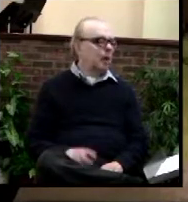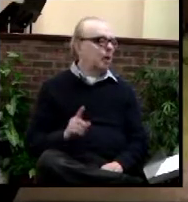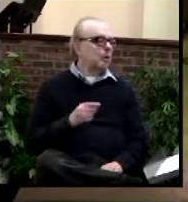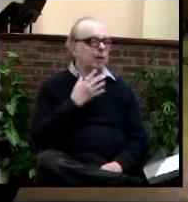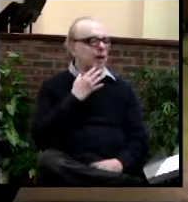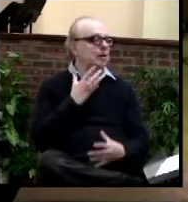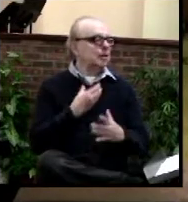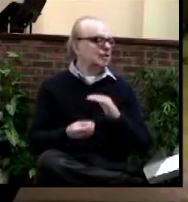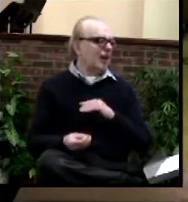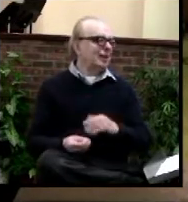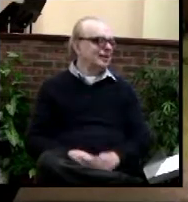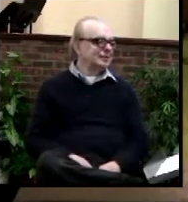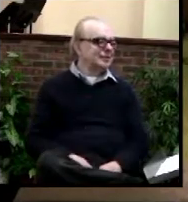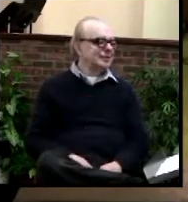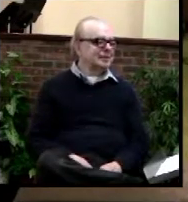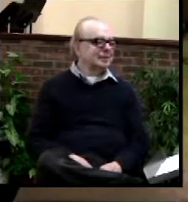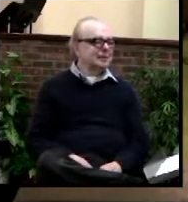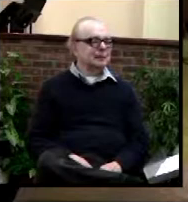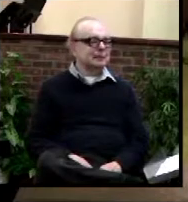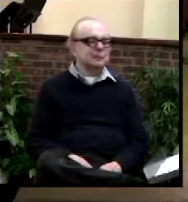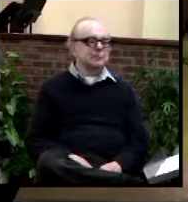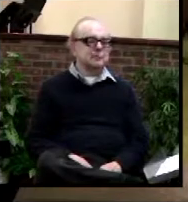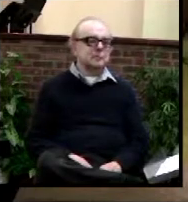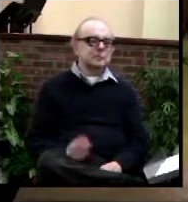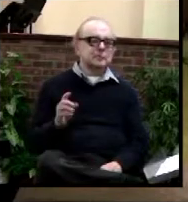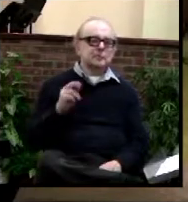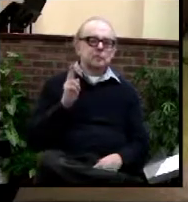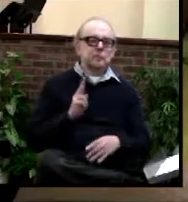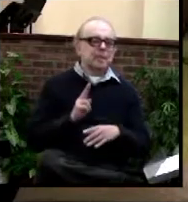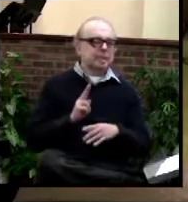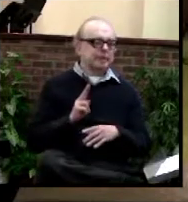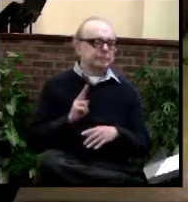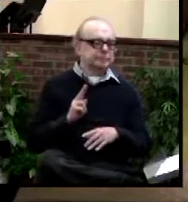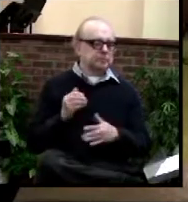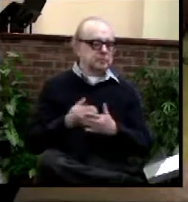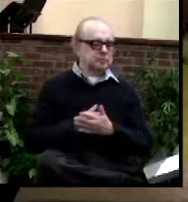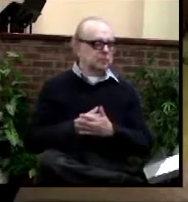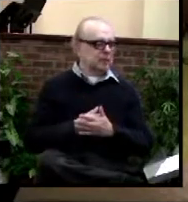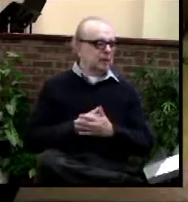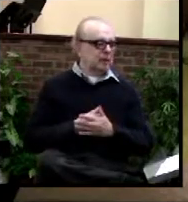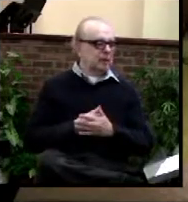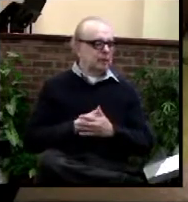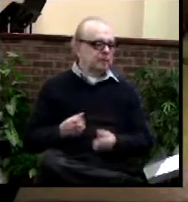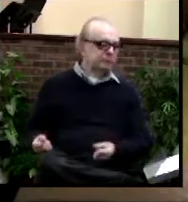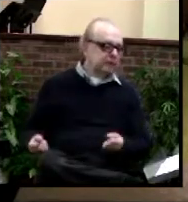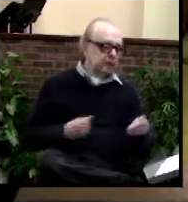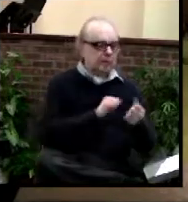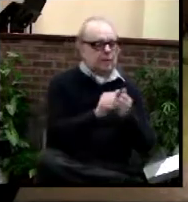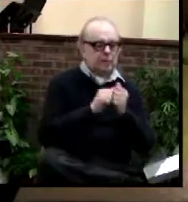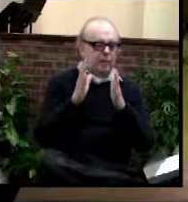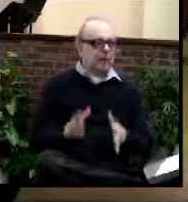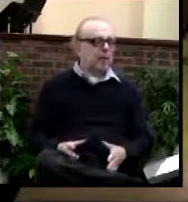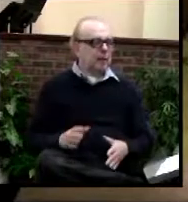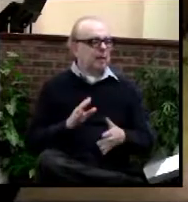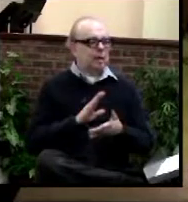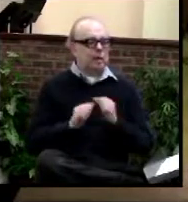As some of y'all would say, okay? So you take a new pair of jeans and you've got to throw it in the washer, in the dryer,